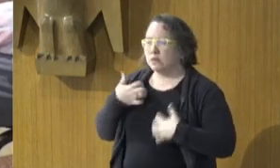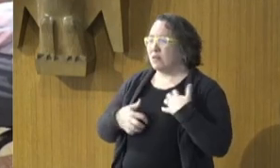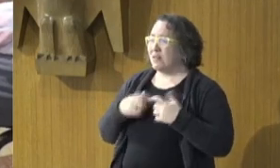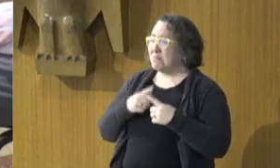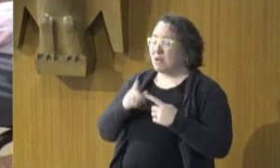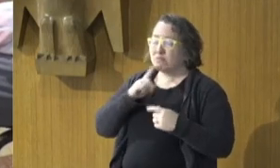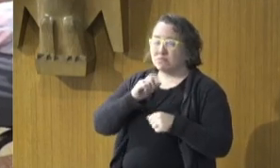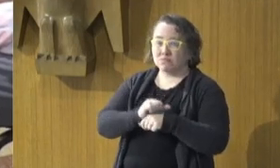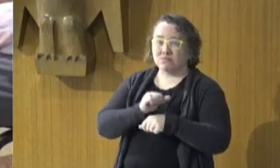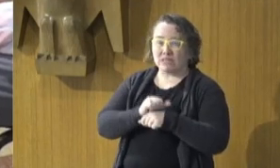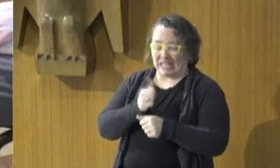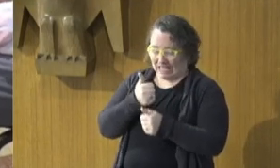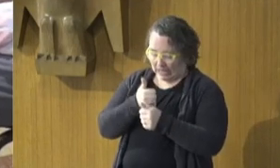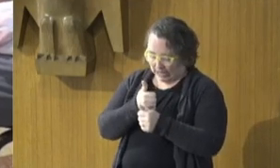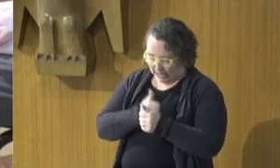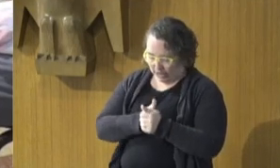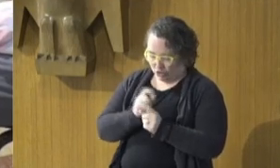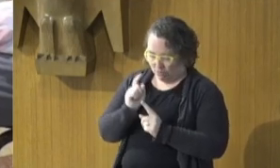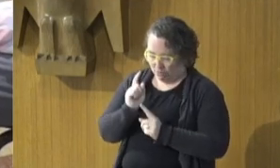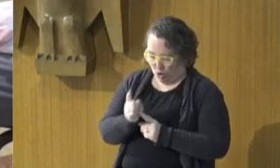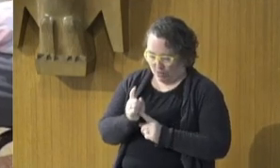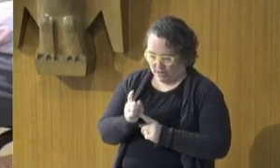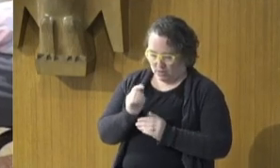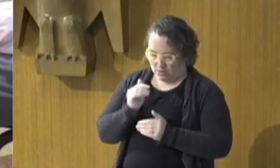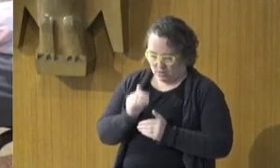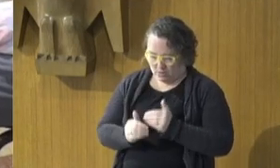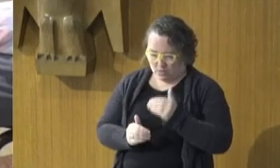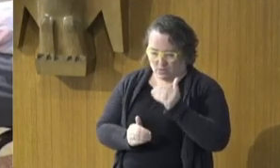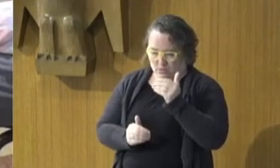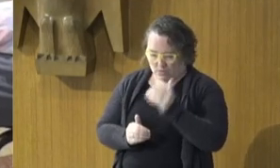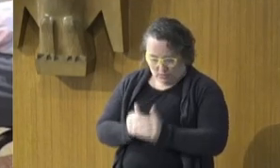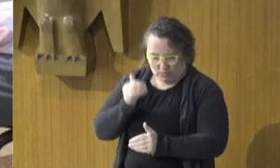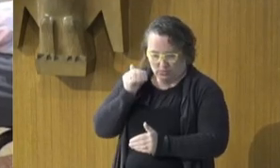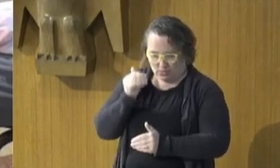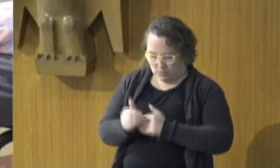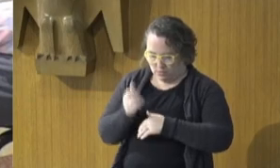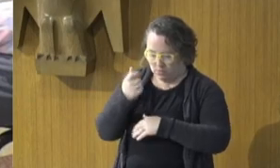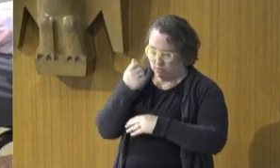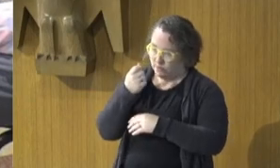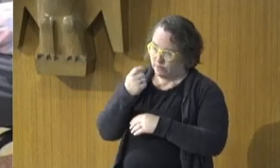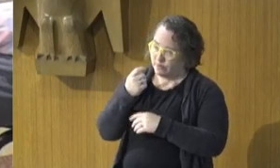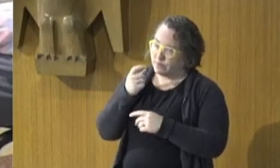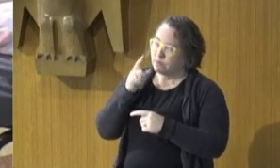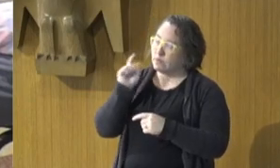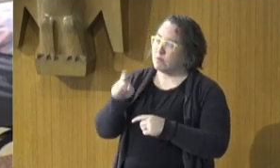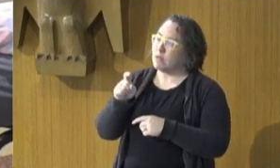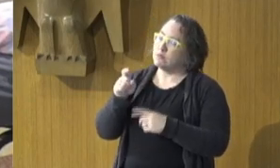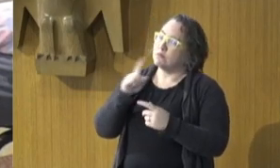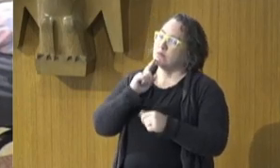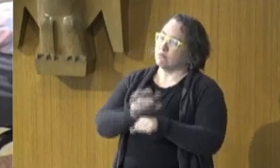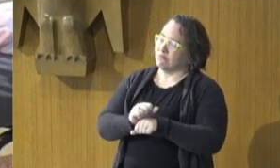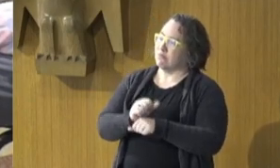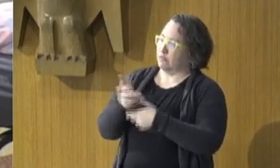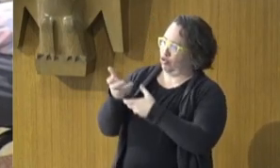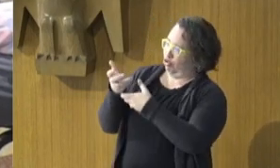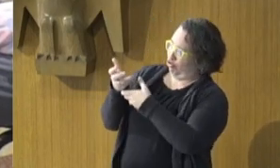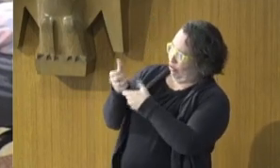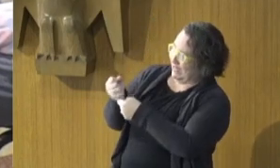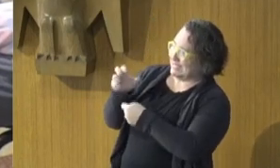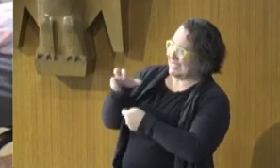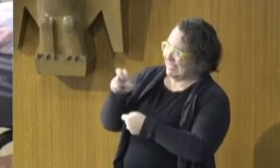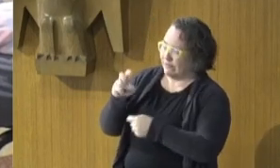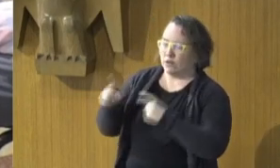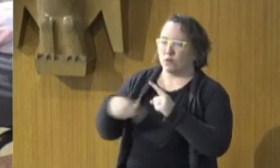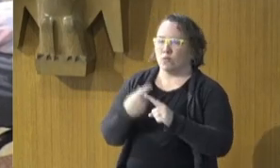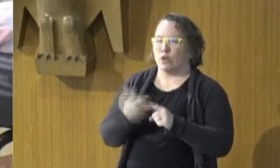just one moment after the other, and to say that I can trust the promise even when I